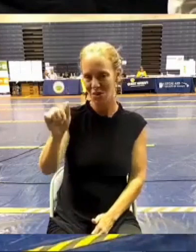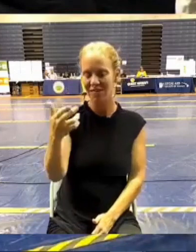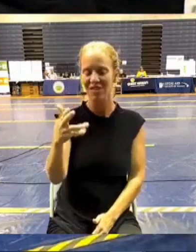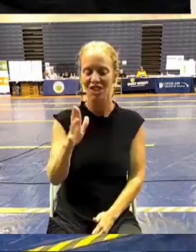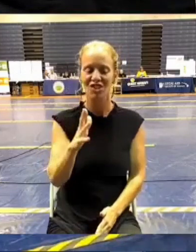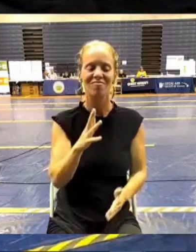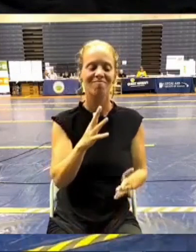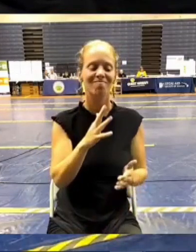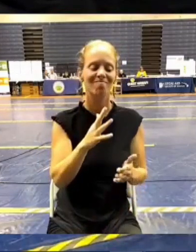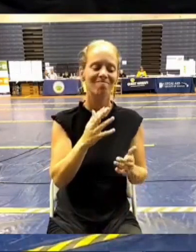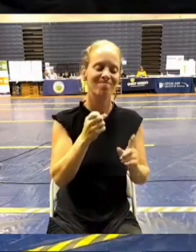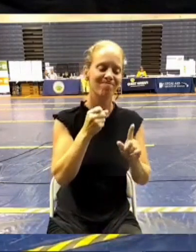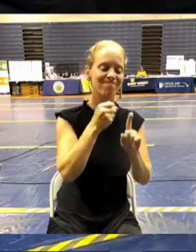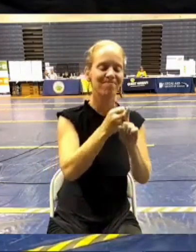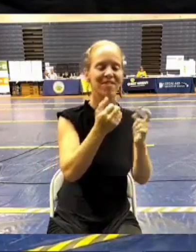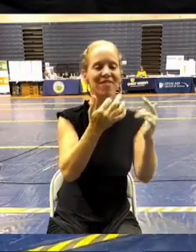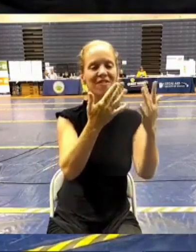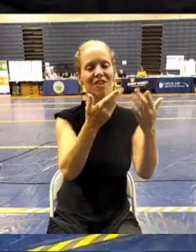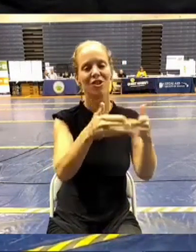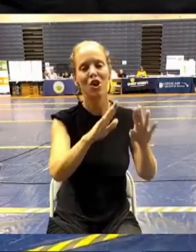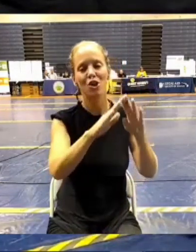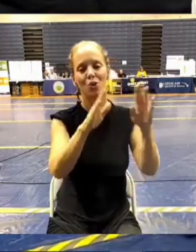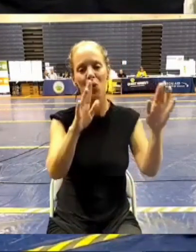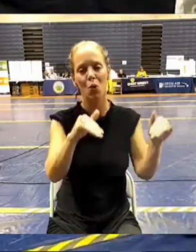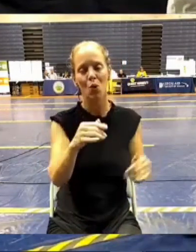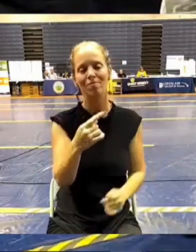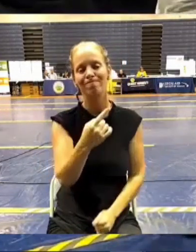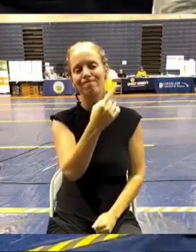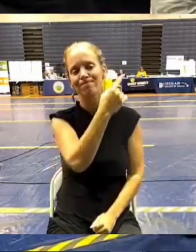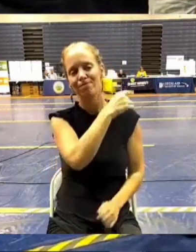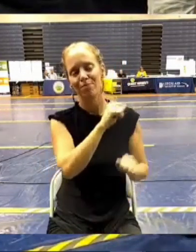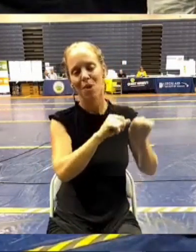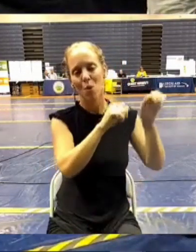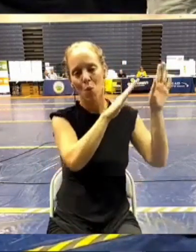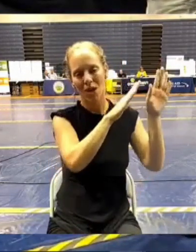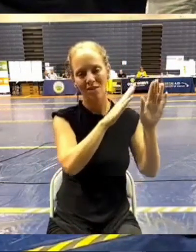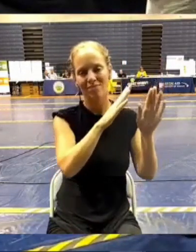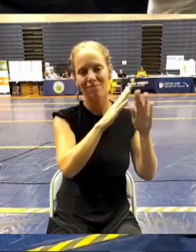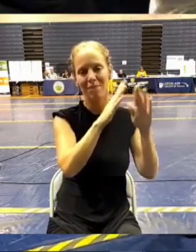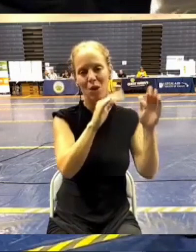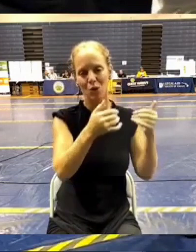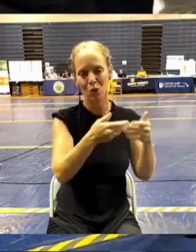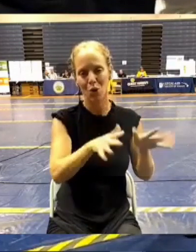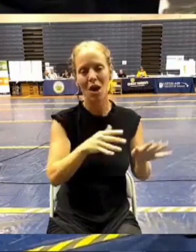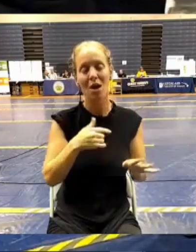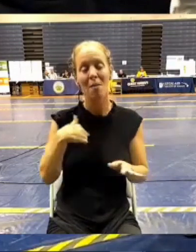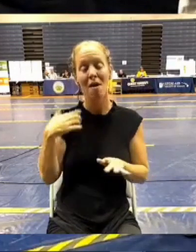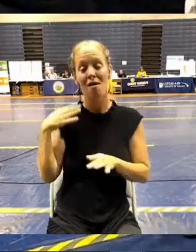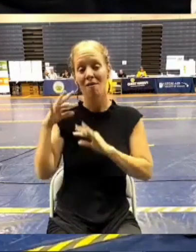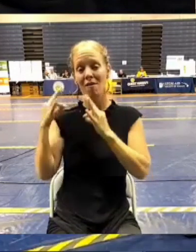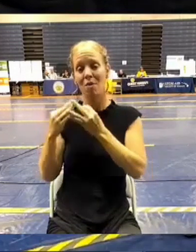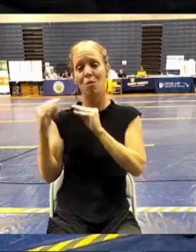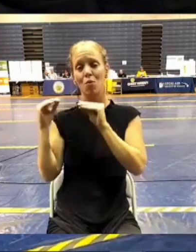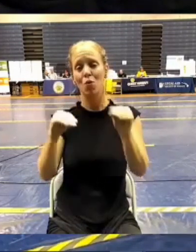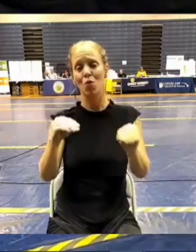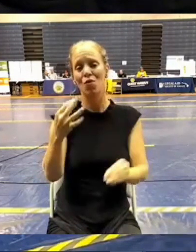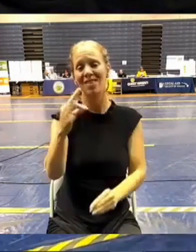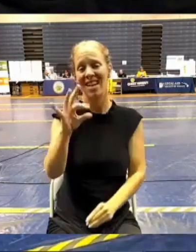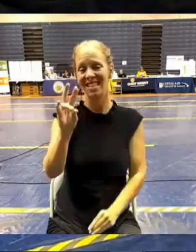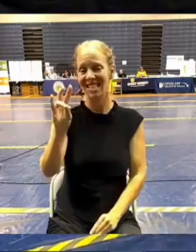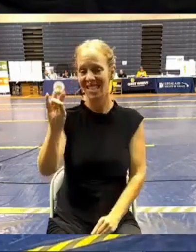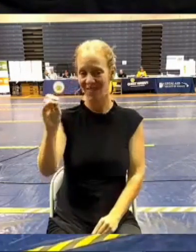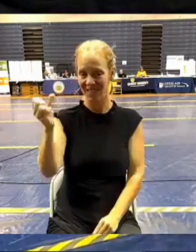Luna, Kilauea Maukatu. My family moved here actually in 1970. My grandfather